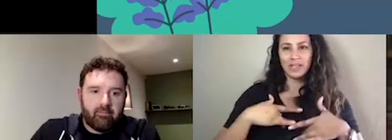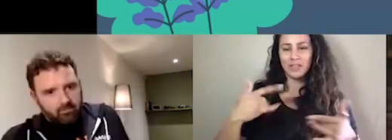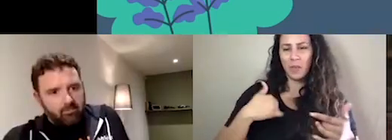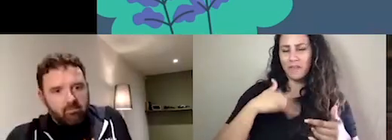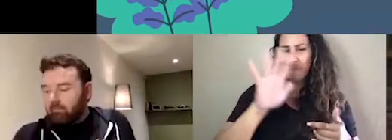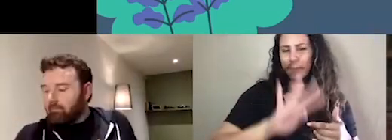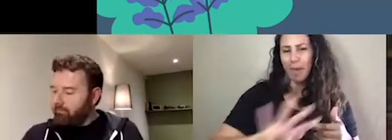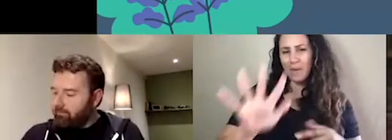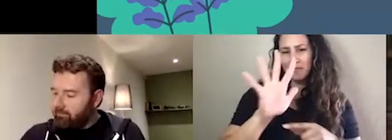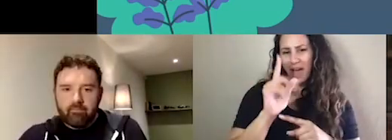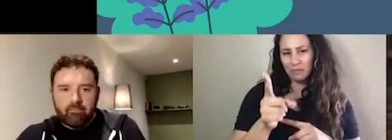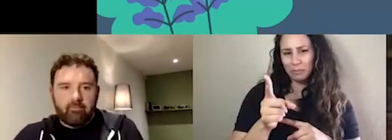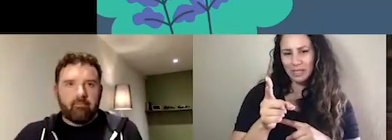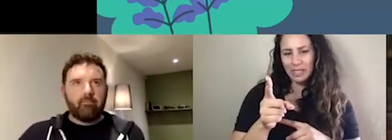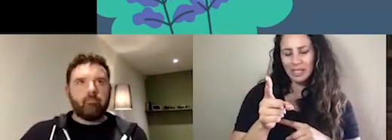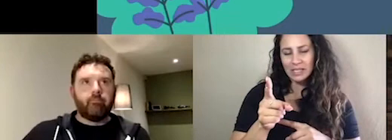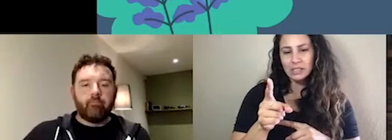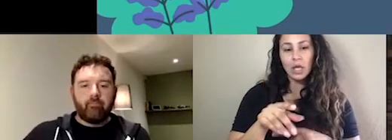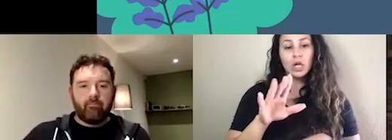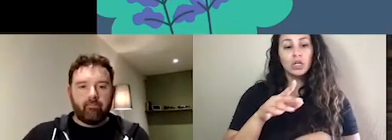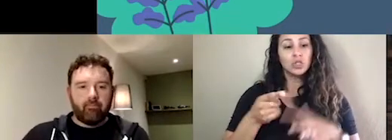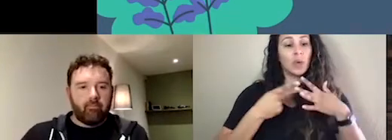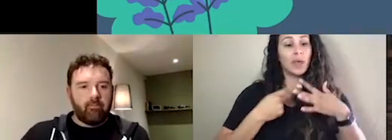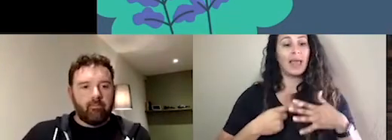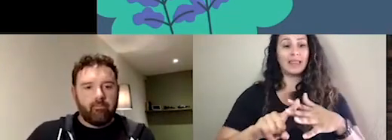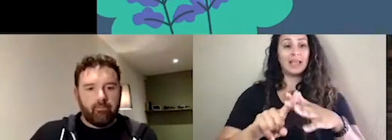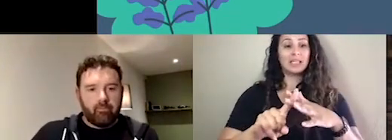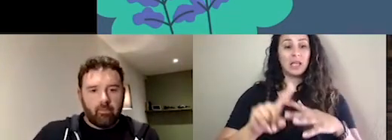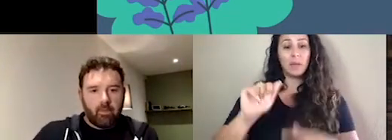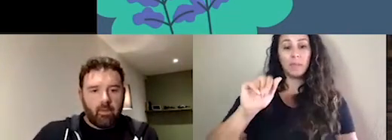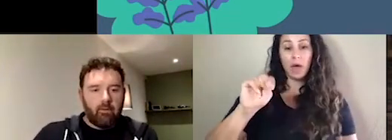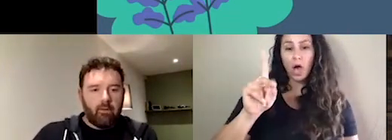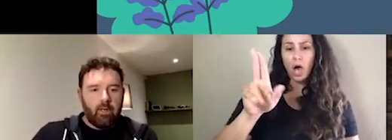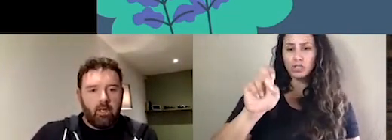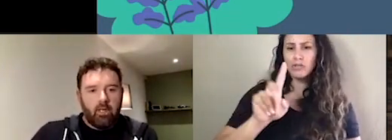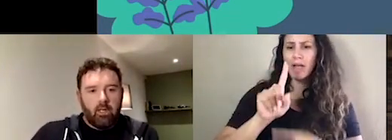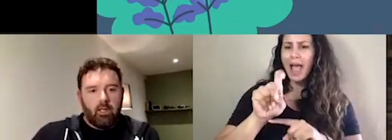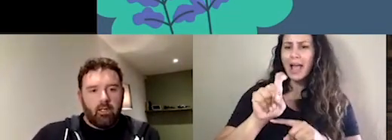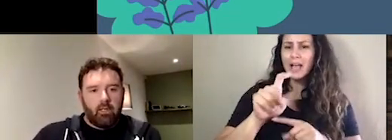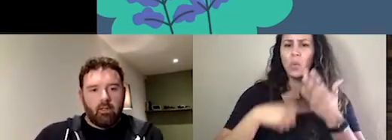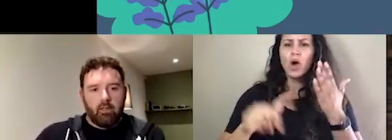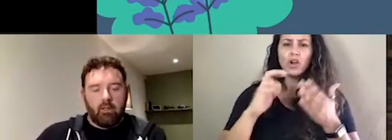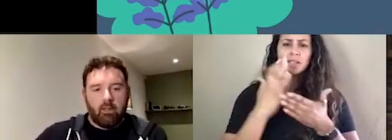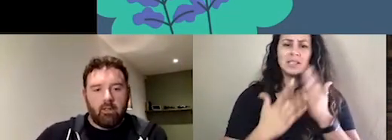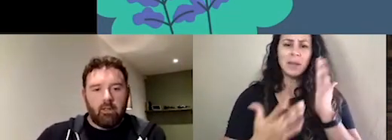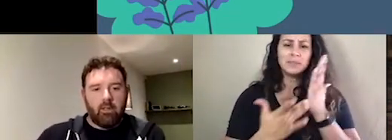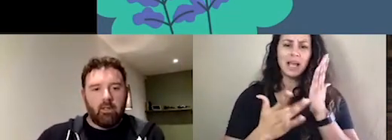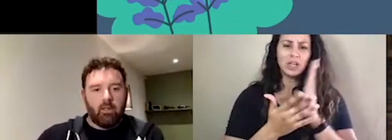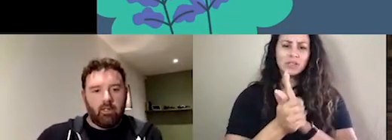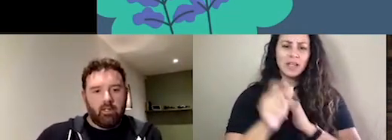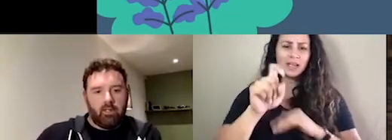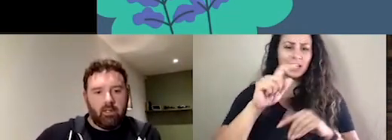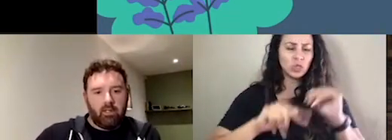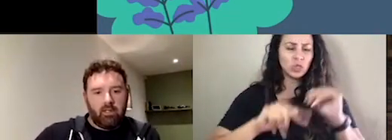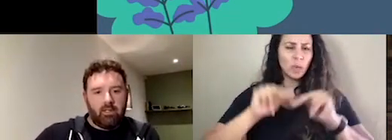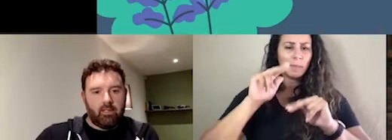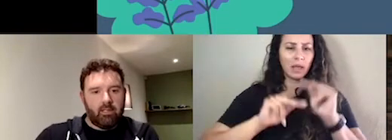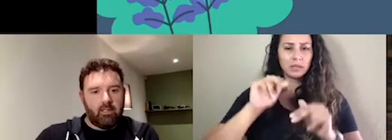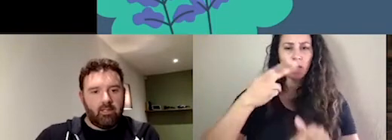5 minutes. So to kick things off, Andre asked, what are the technical skills needed to build a HubSpot app?